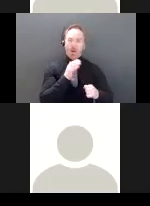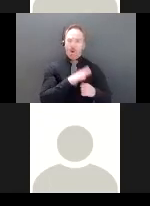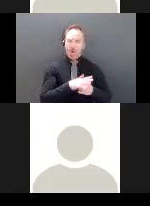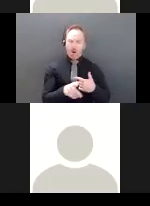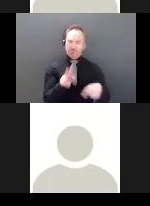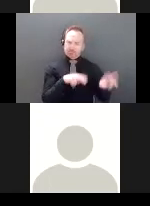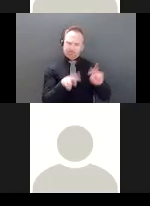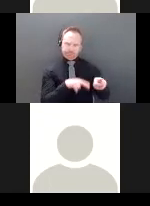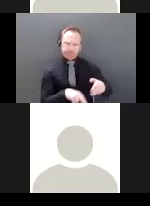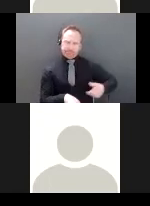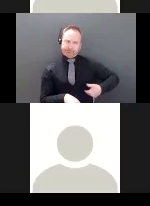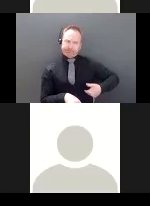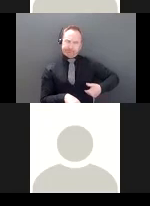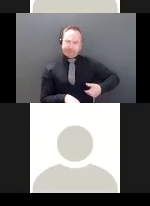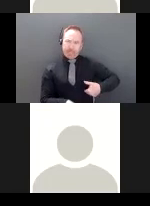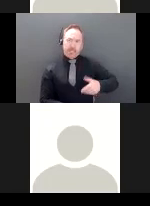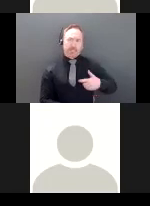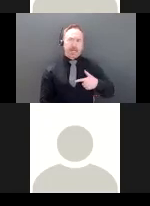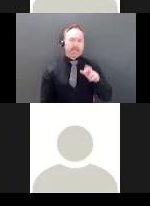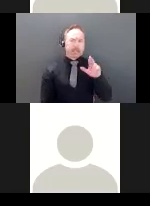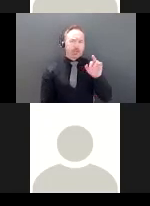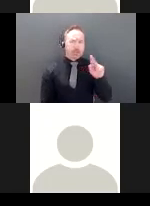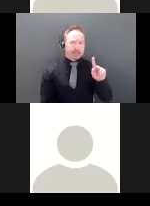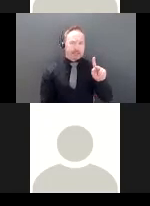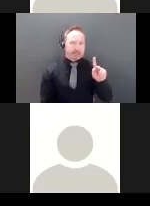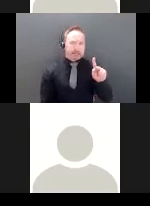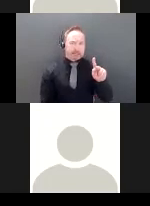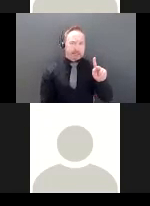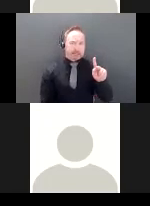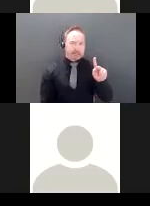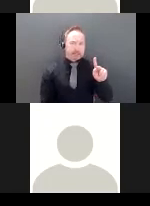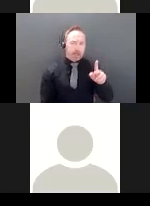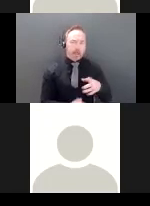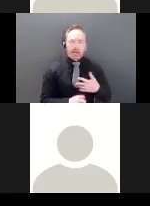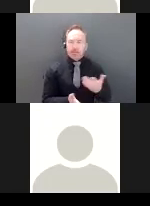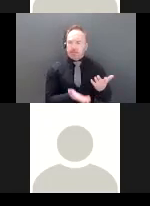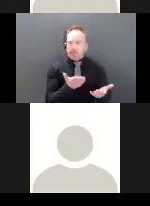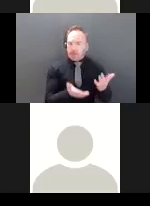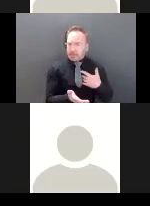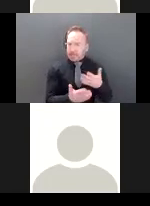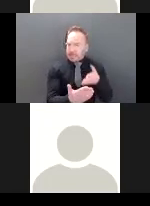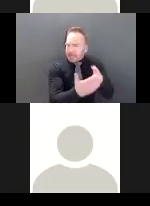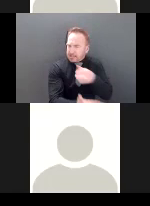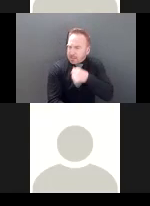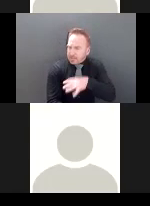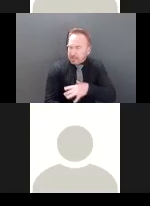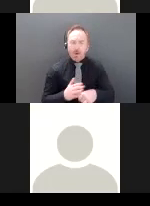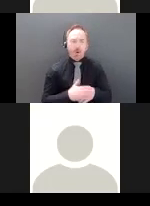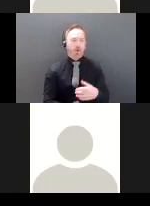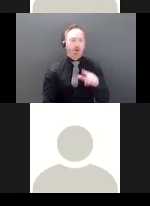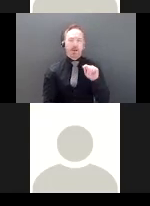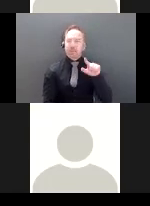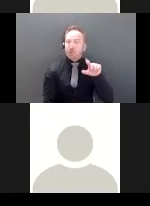risk factors that are indicating that it could be a high risk of femicide. and also tools and resources. So what we